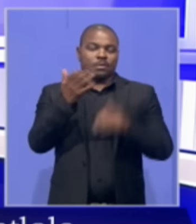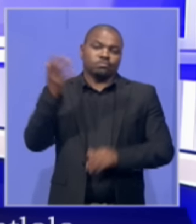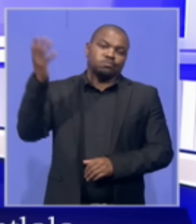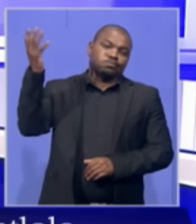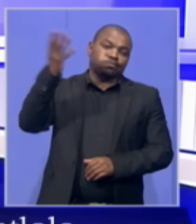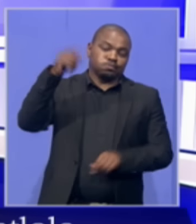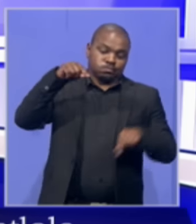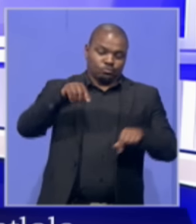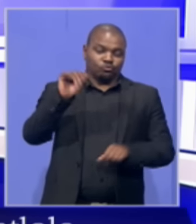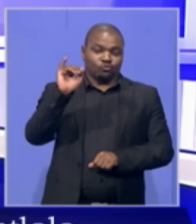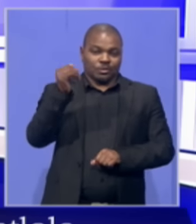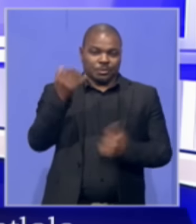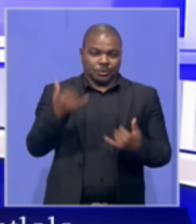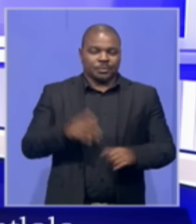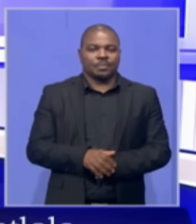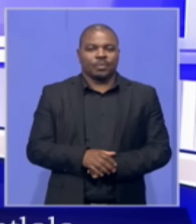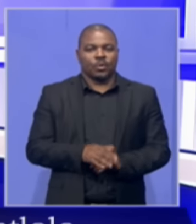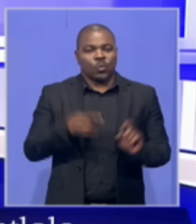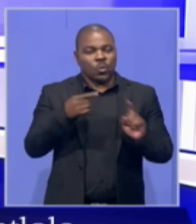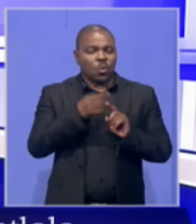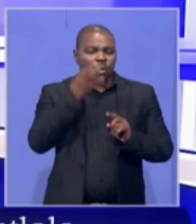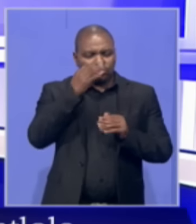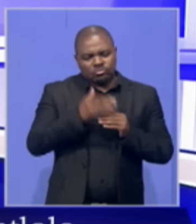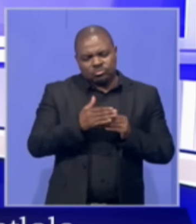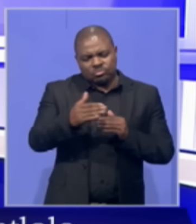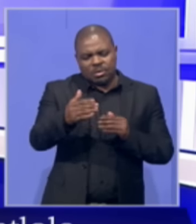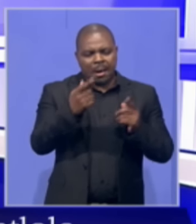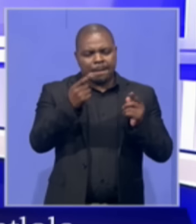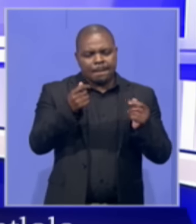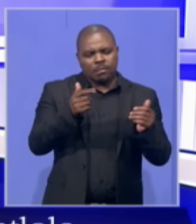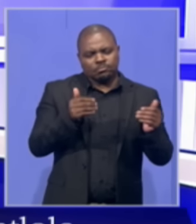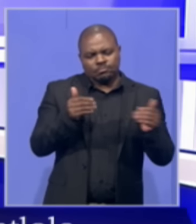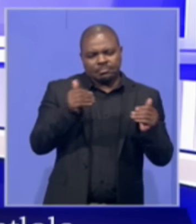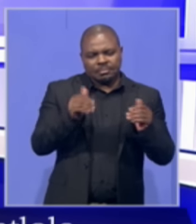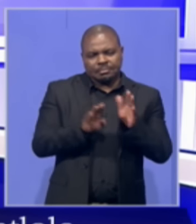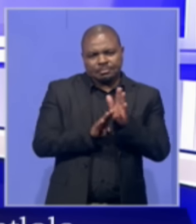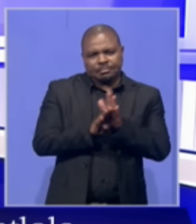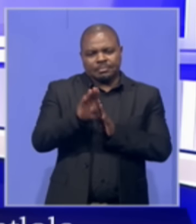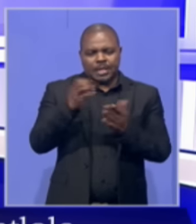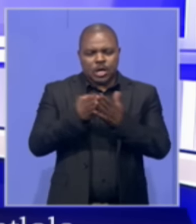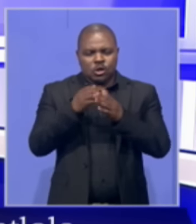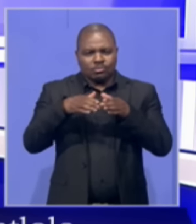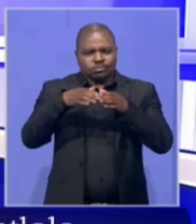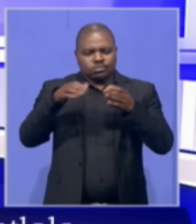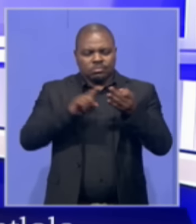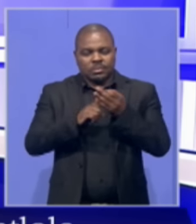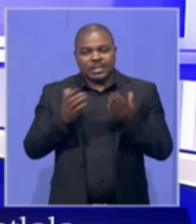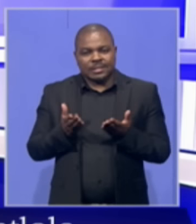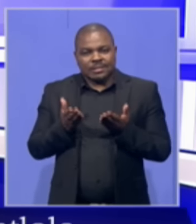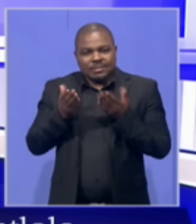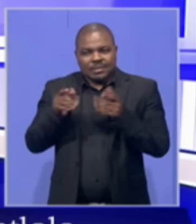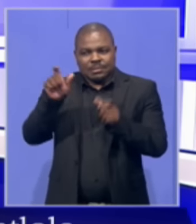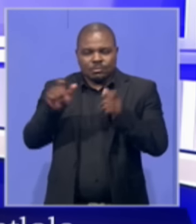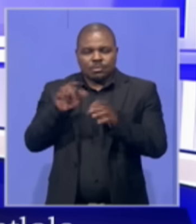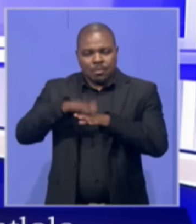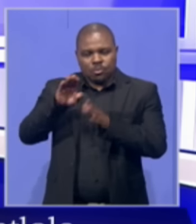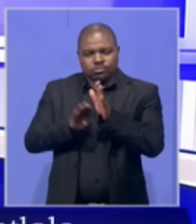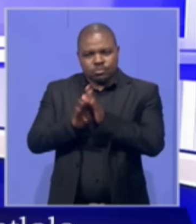Johannesburg gompieno. A re batlile go tokafatsa tsamaiso ya matlole kgolo ya ikonomi ga mmogo le thebolelo ya ditirelo go